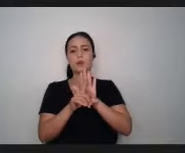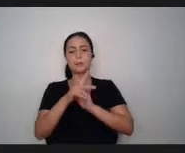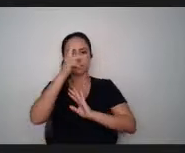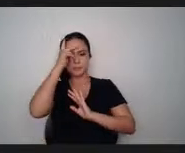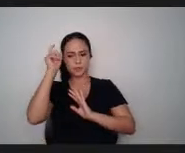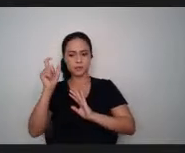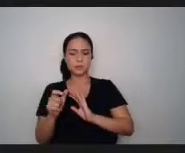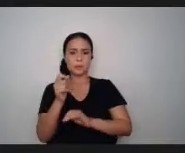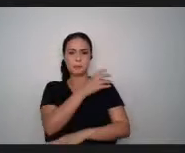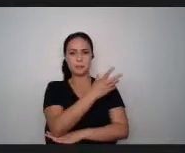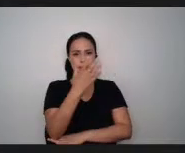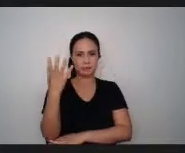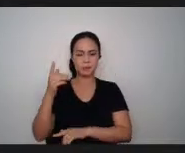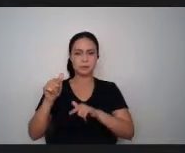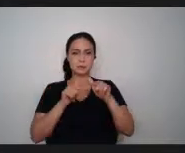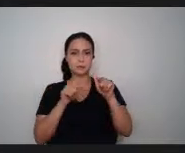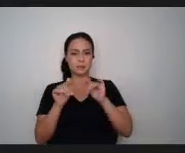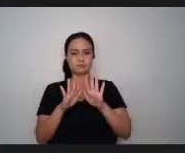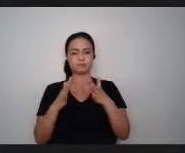very important, this